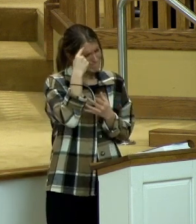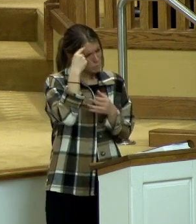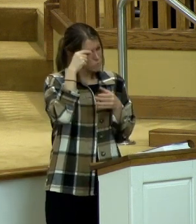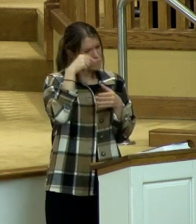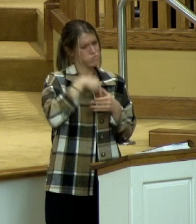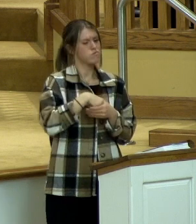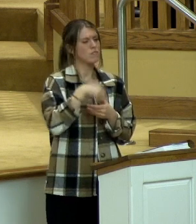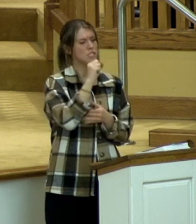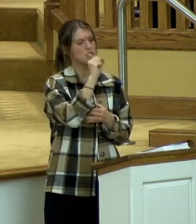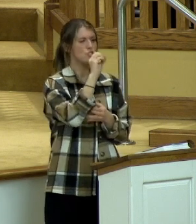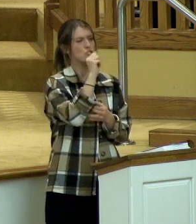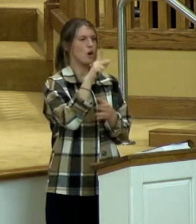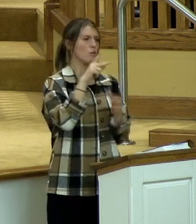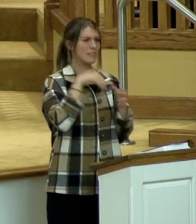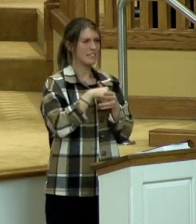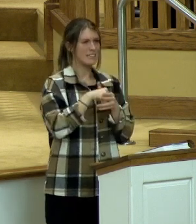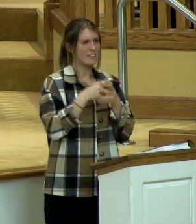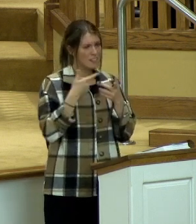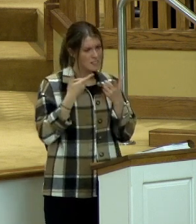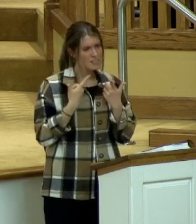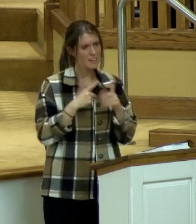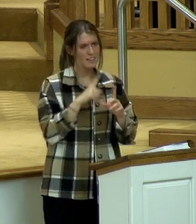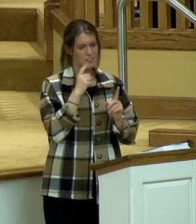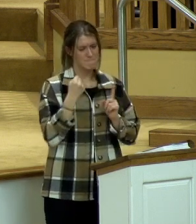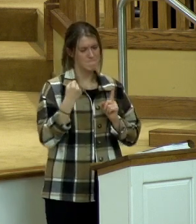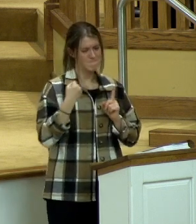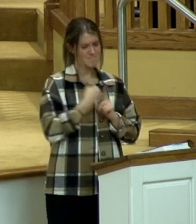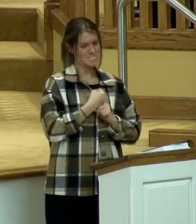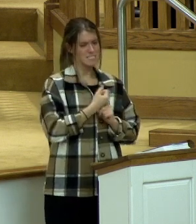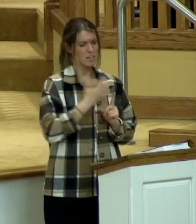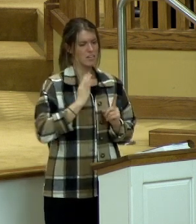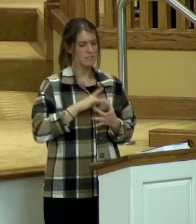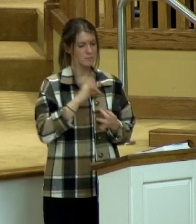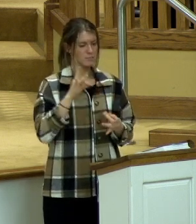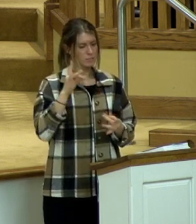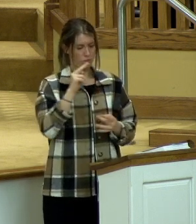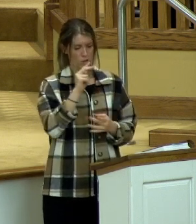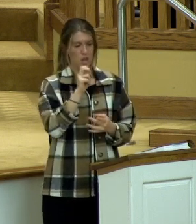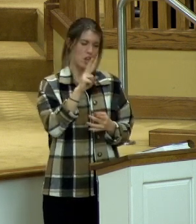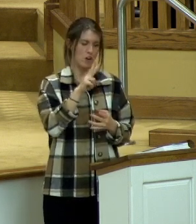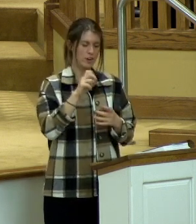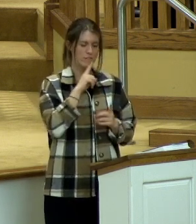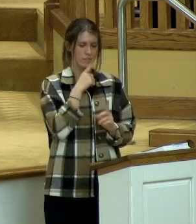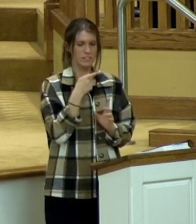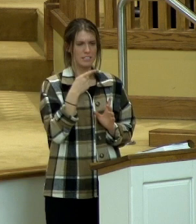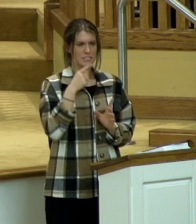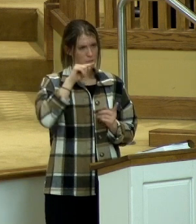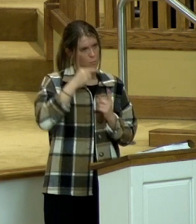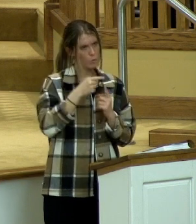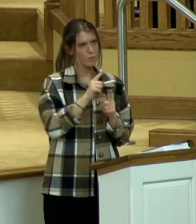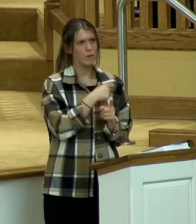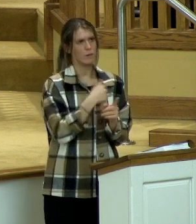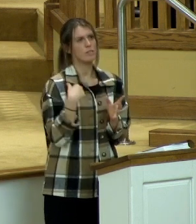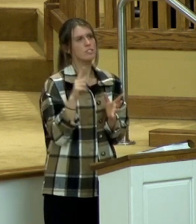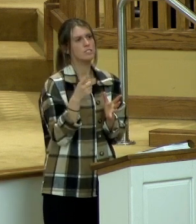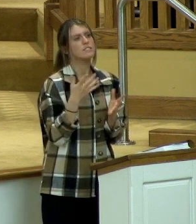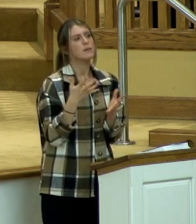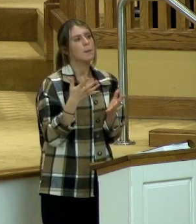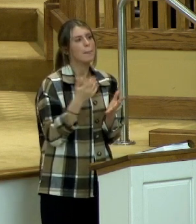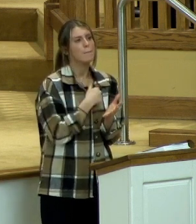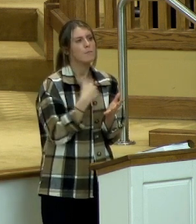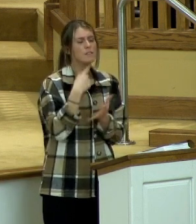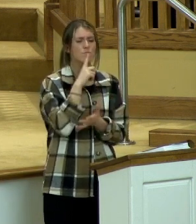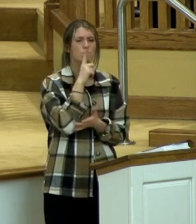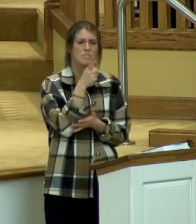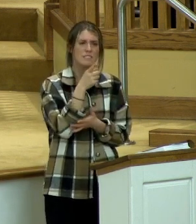in. Let it hit the nerve of our spiritual well-being, right? Let it get to the point where